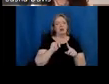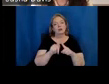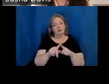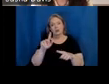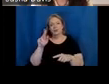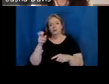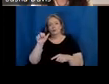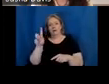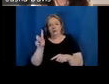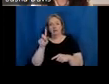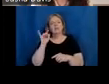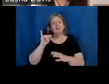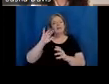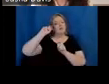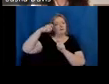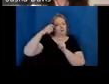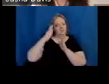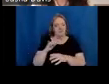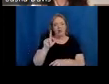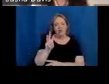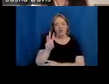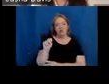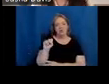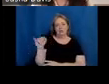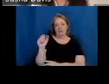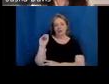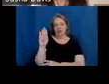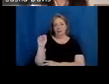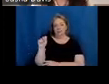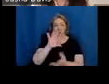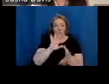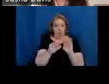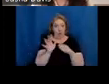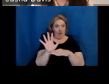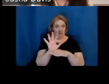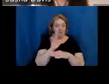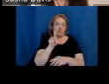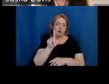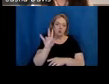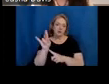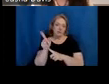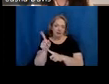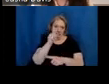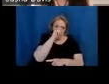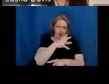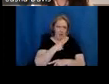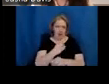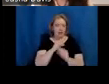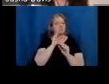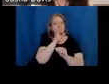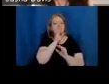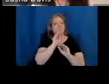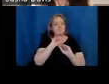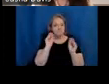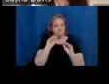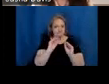Jacobs. The film itself is 27 minutes, silent, black and white, and it can be